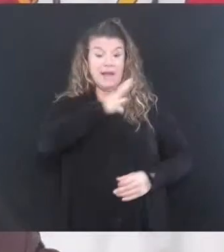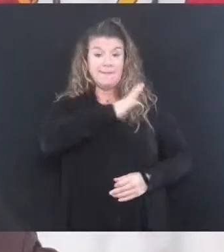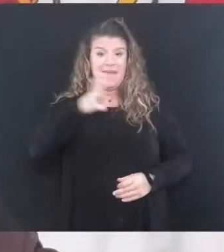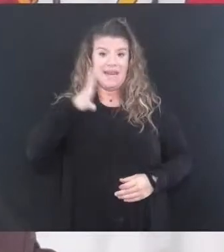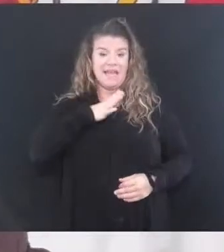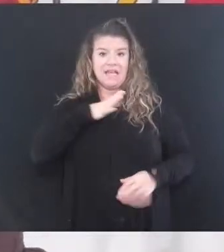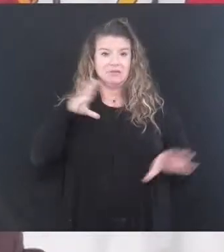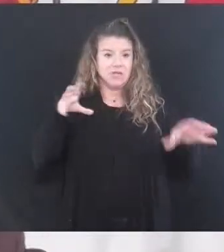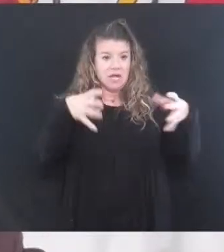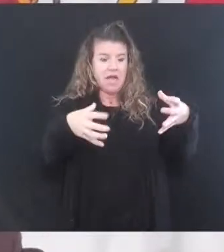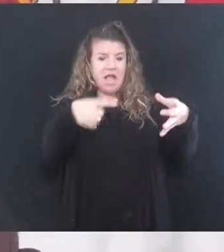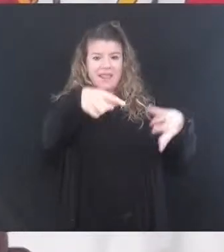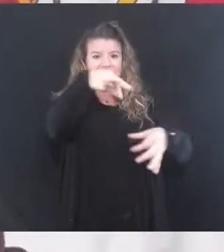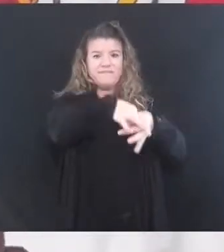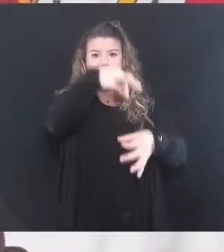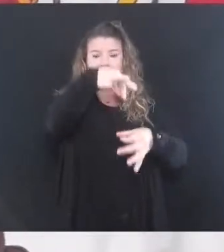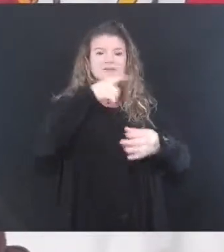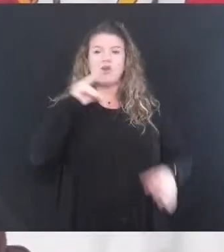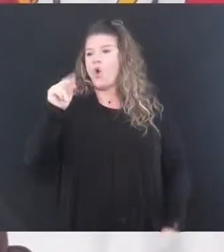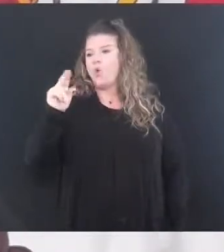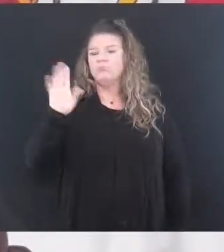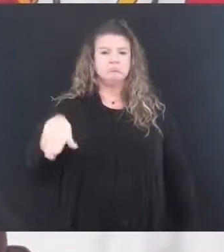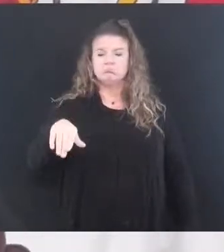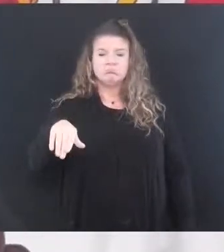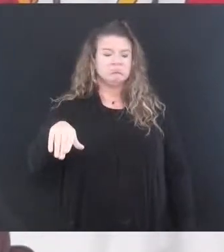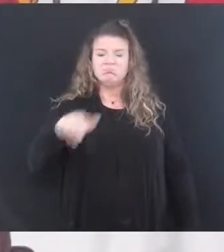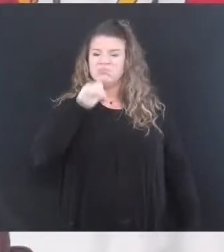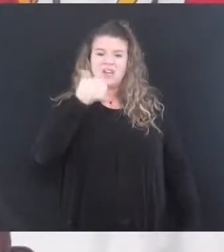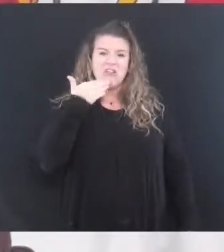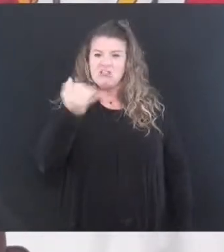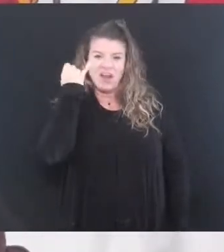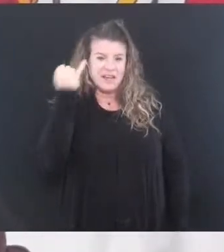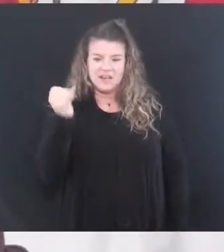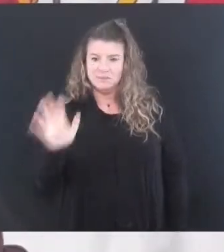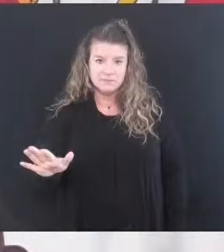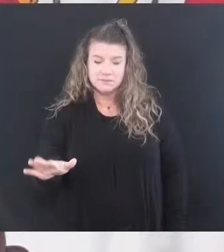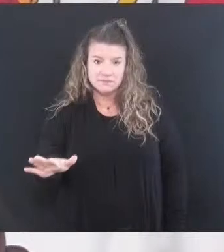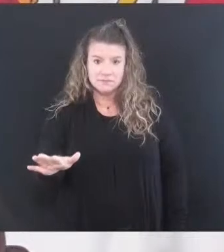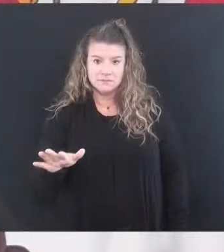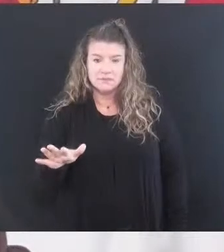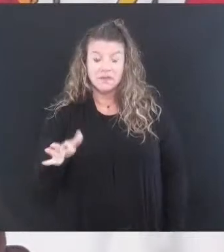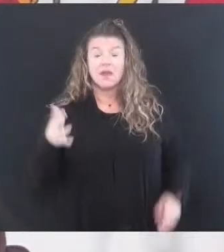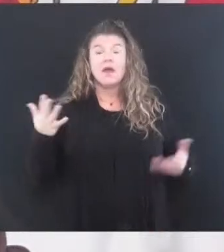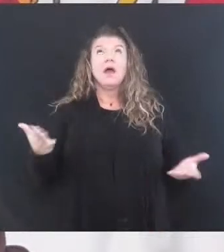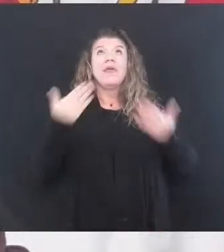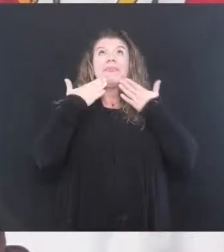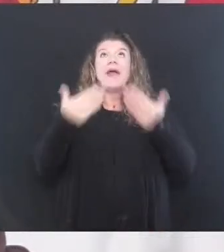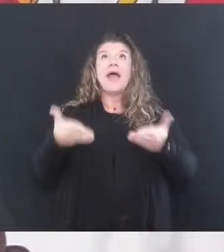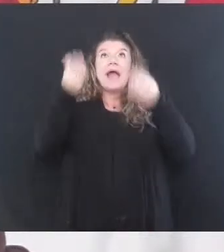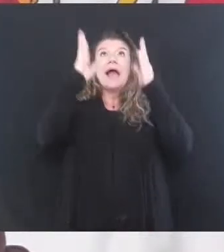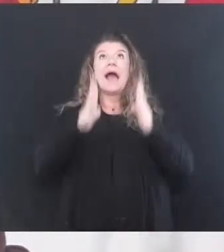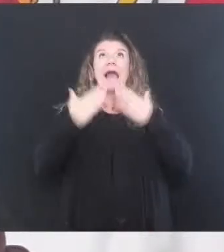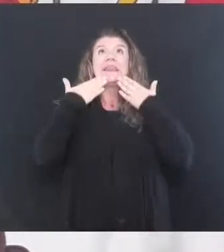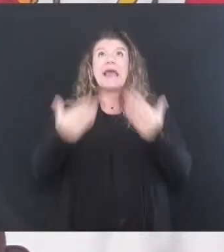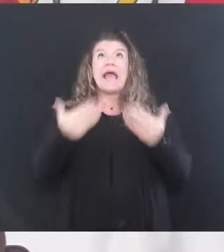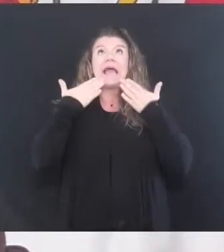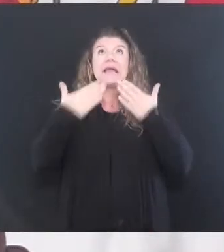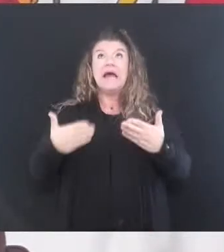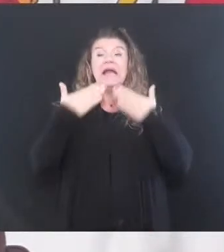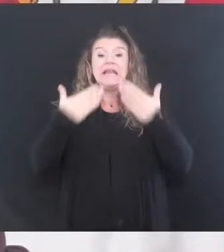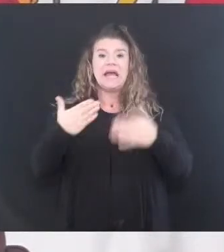whatever even vote and say, no, we don't think that's a good idea and everything. Well, thank goodness